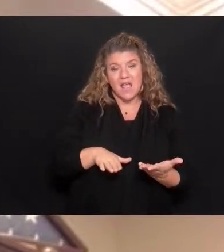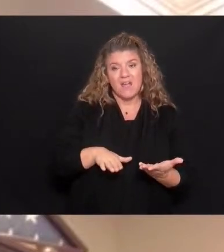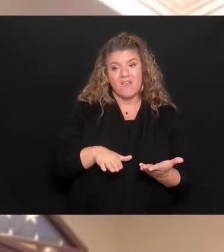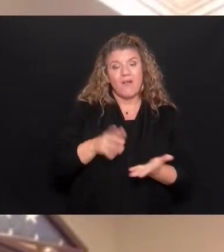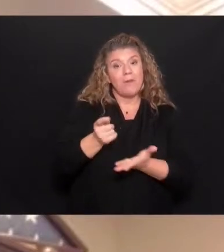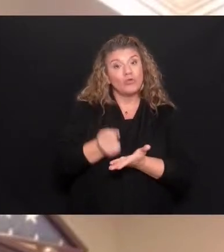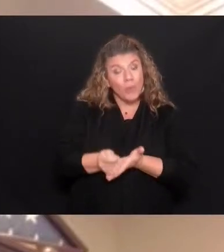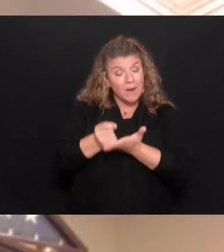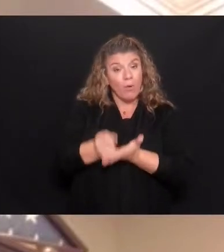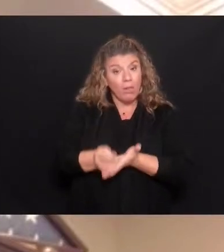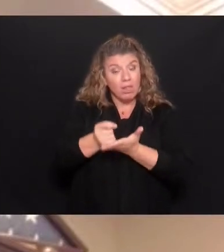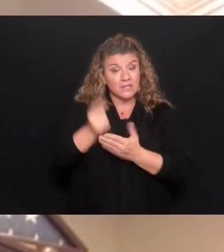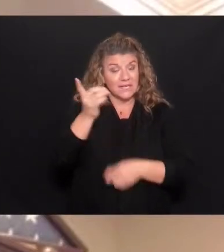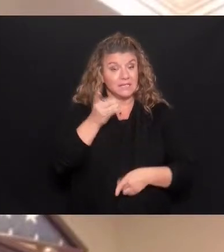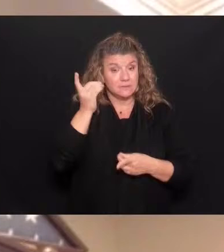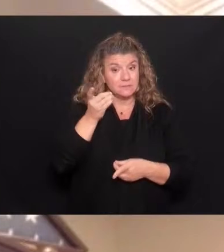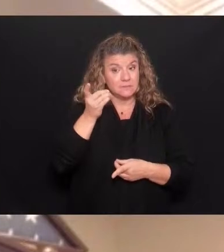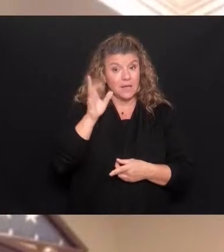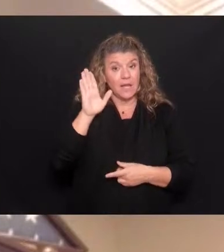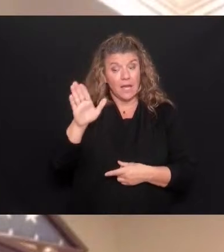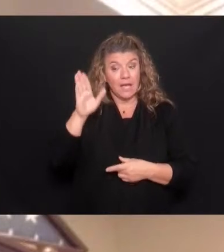treatable disease.